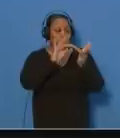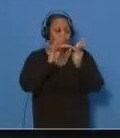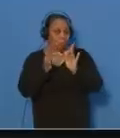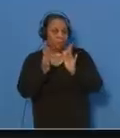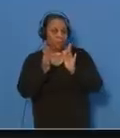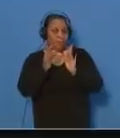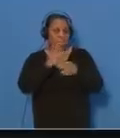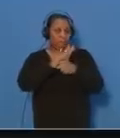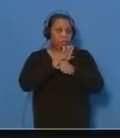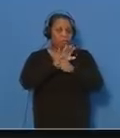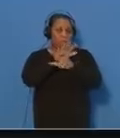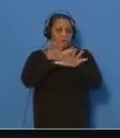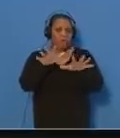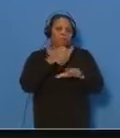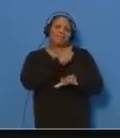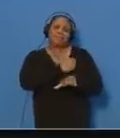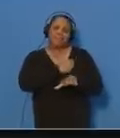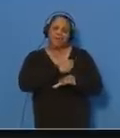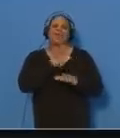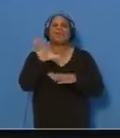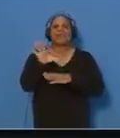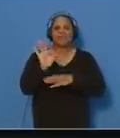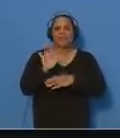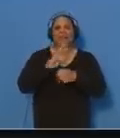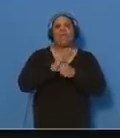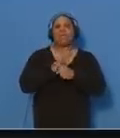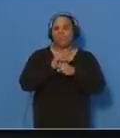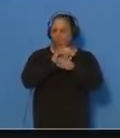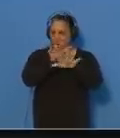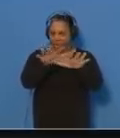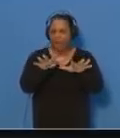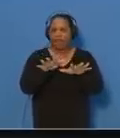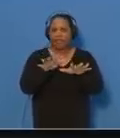at which can be found at